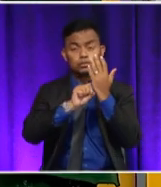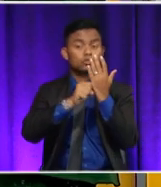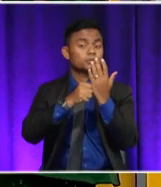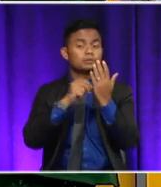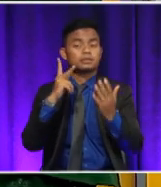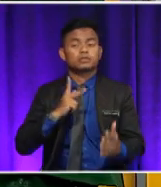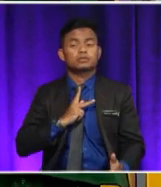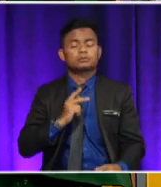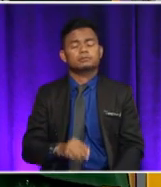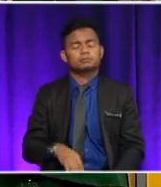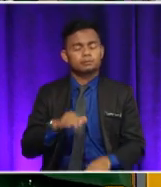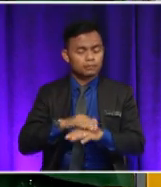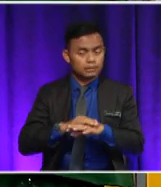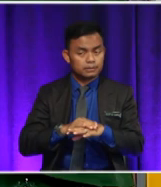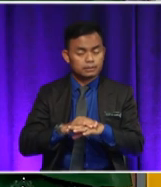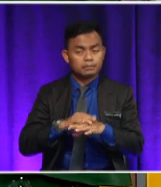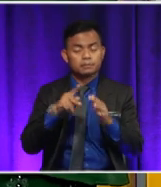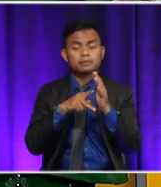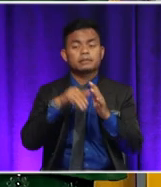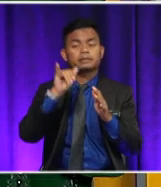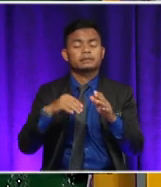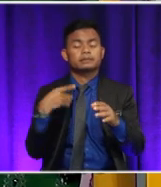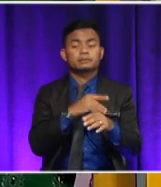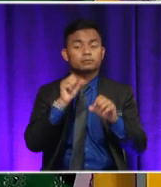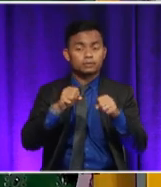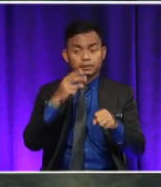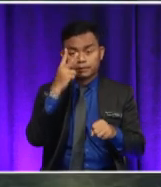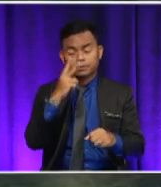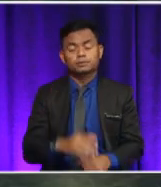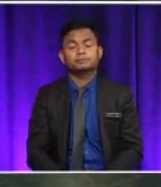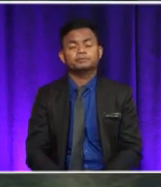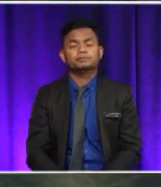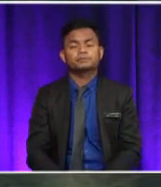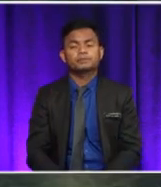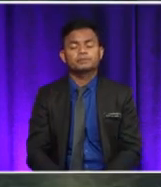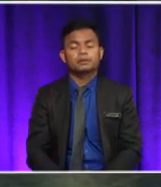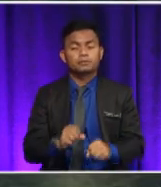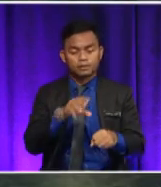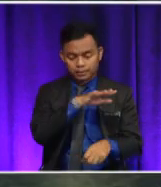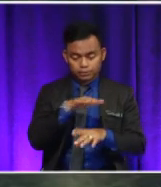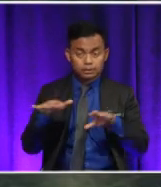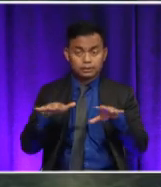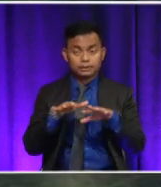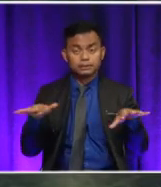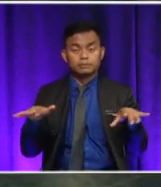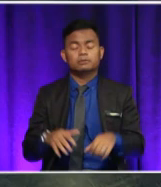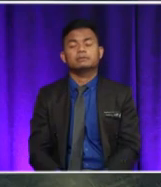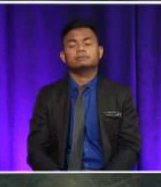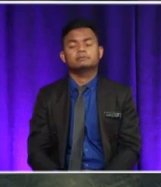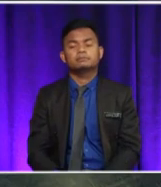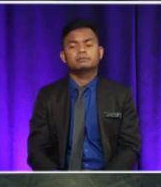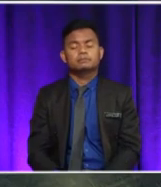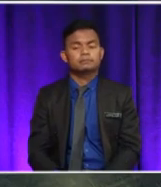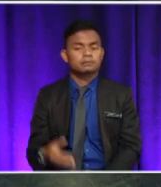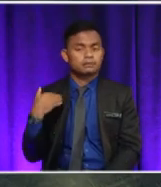of reading texts for you to explore. Exactly. Mm-hmm. And you're looking at the link on your screen right now. Get on Sumbaku. There's a